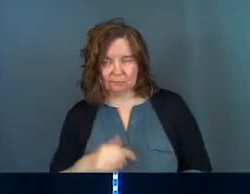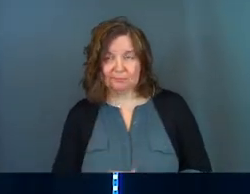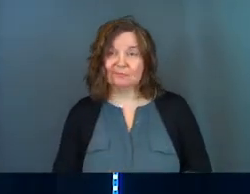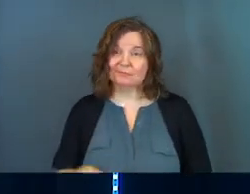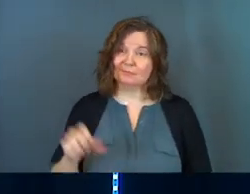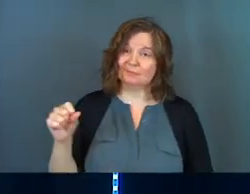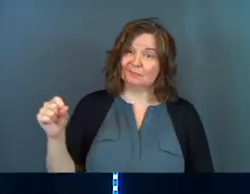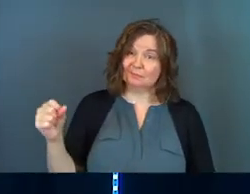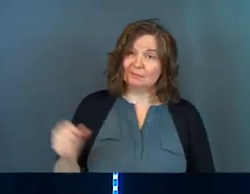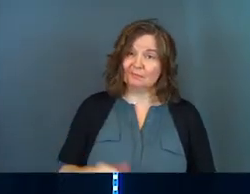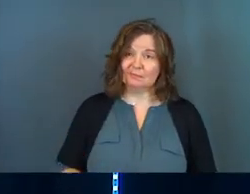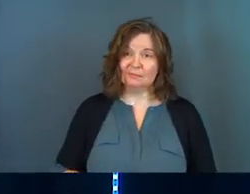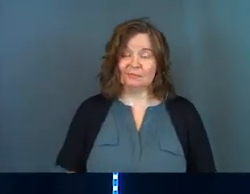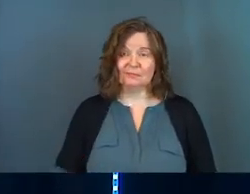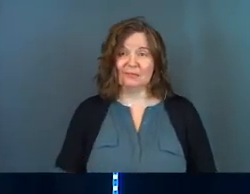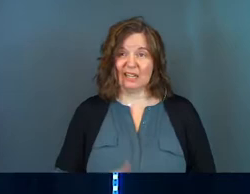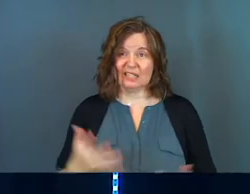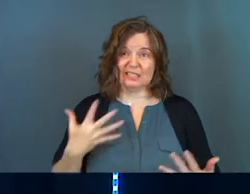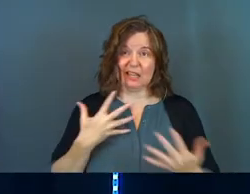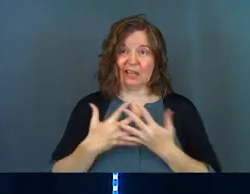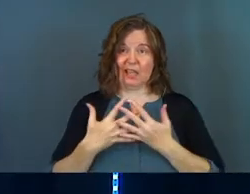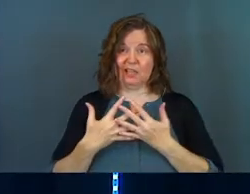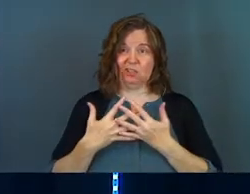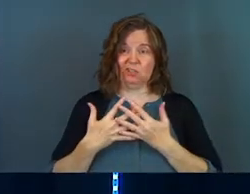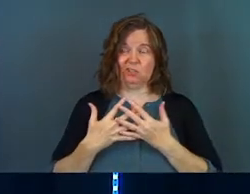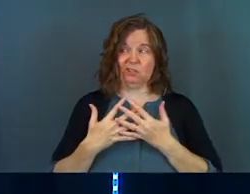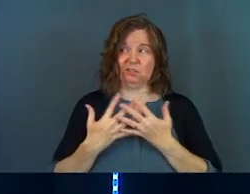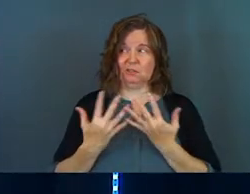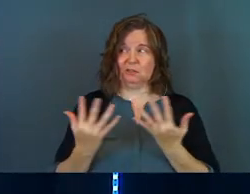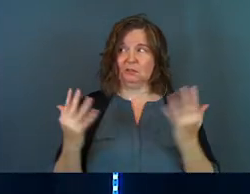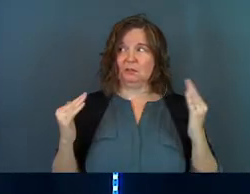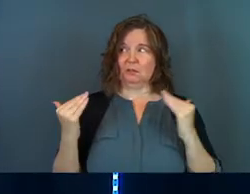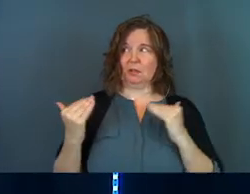Yeah, and it's the cage that holds us back.